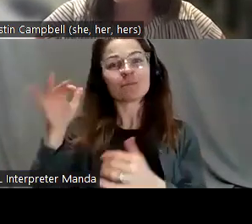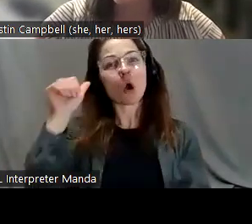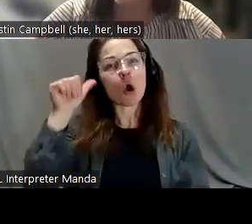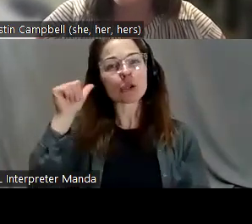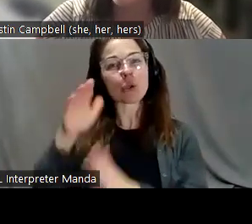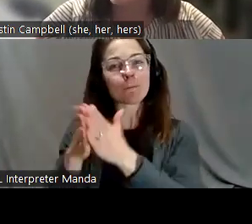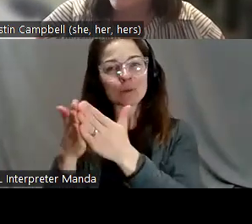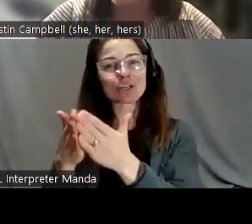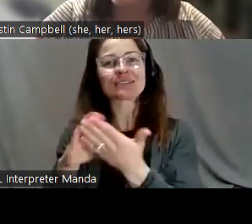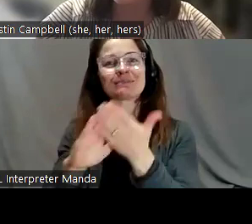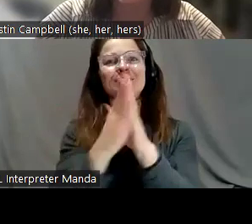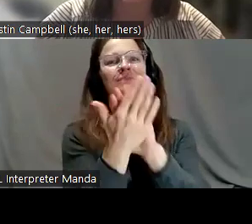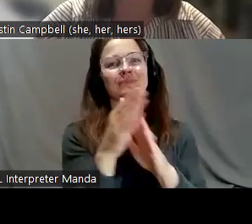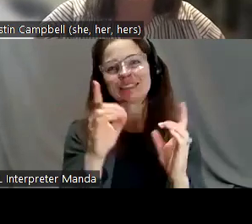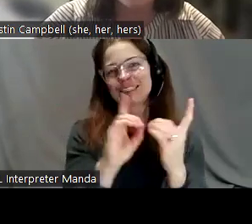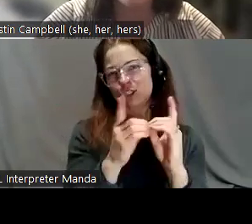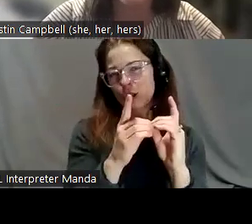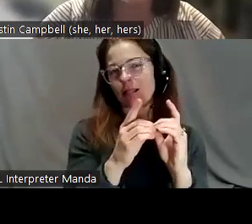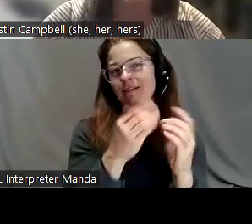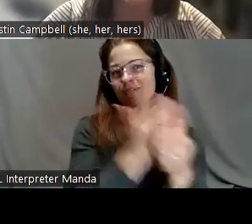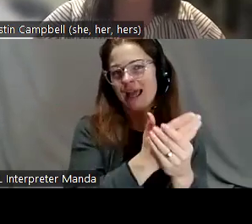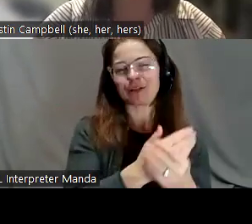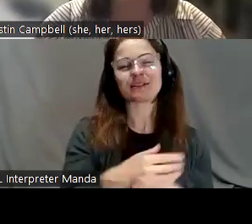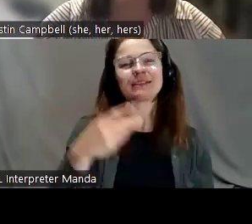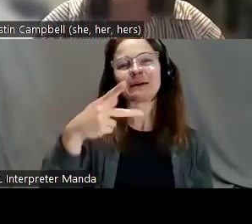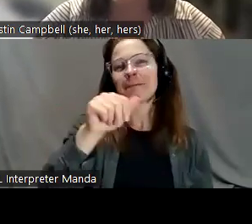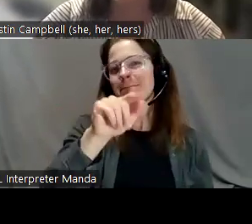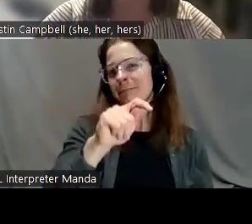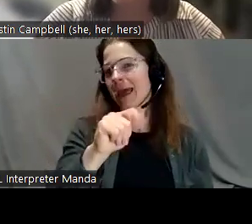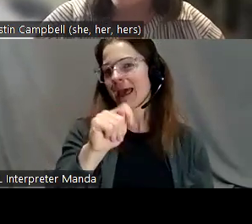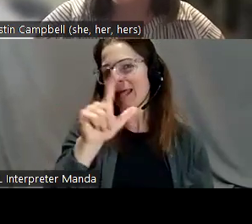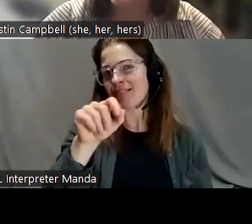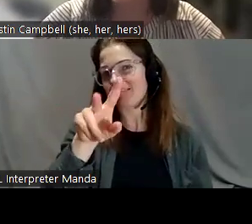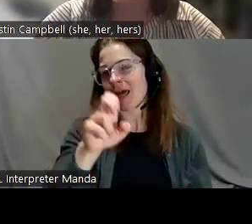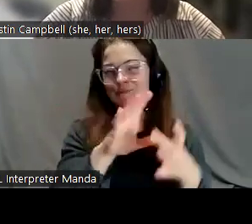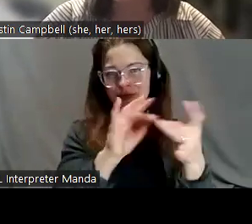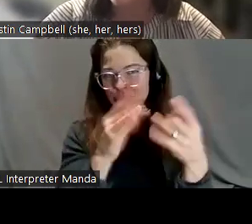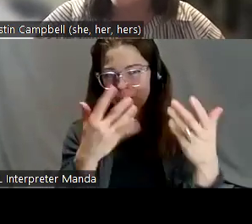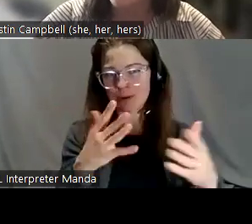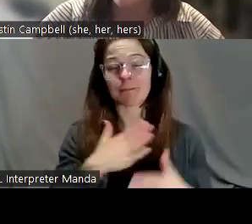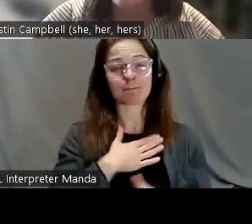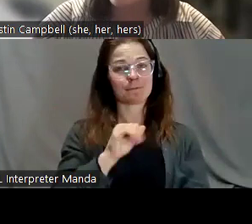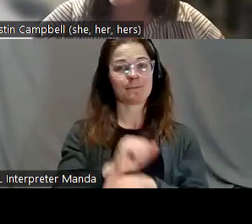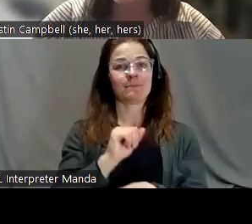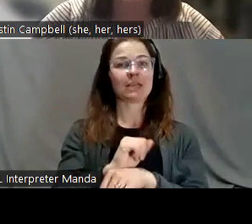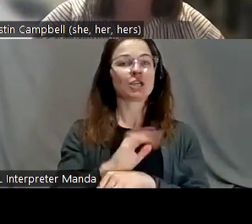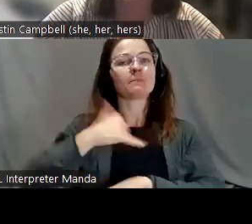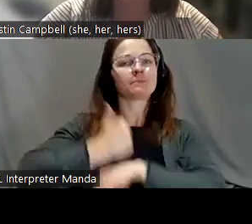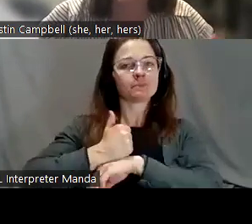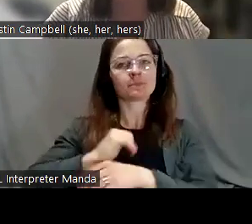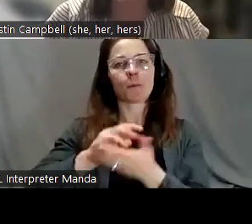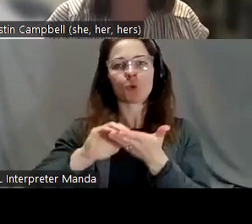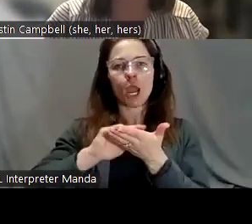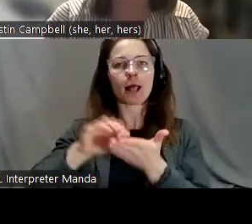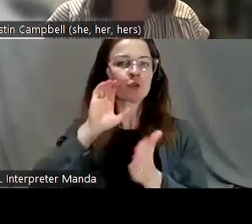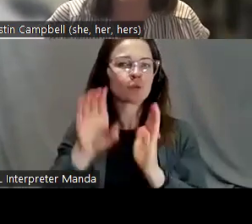want to recognize what Pat Love said. A good portion of my job is also creating Braille documents and tactile graphics. So it's